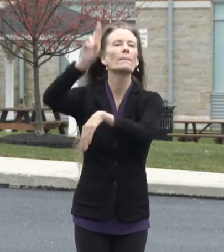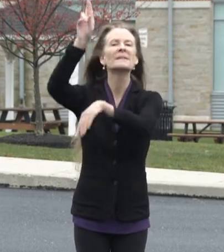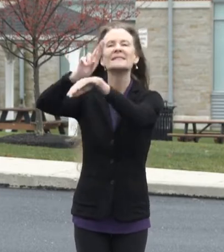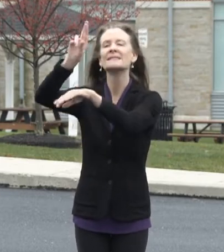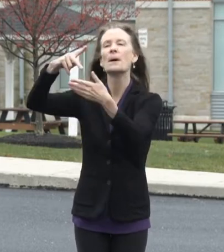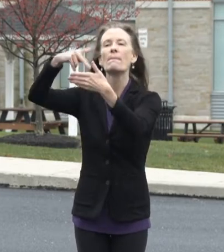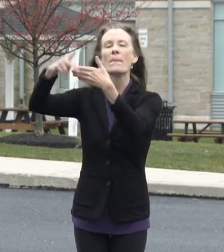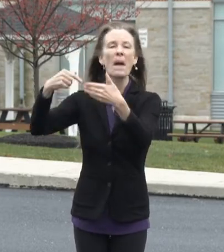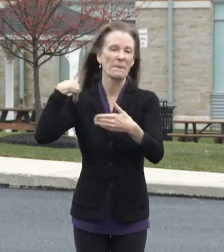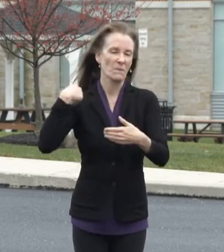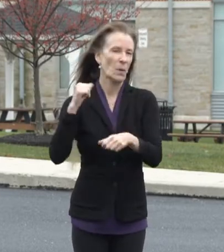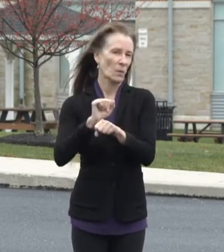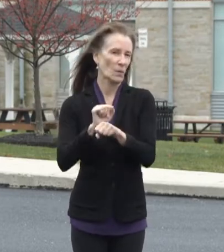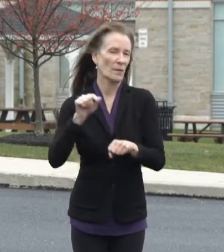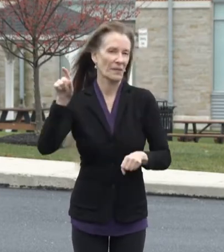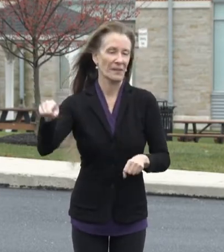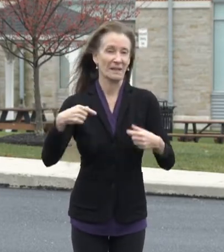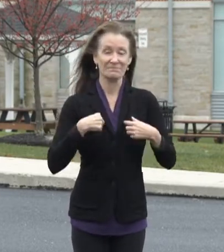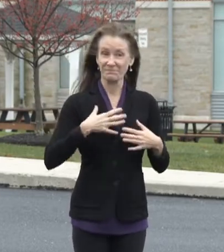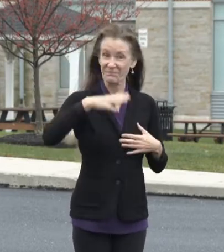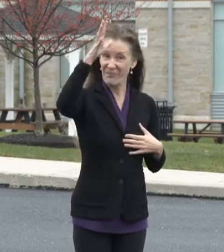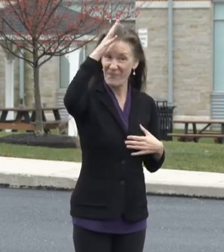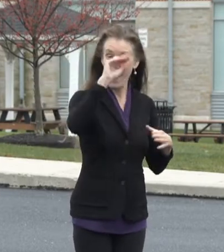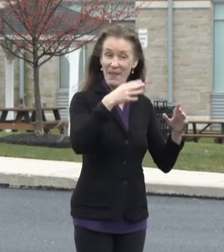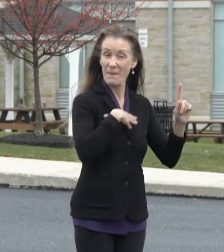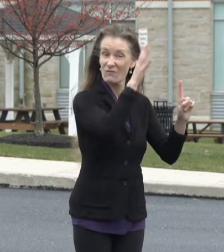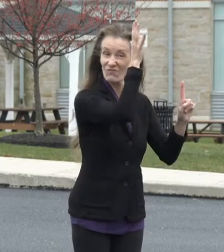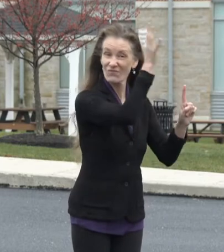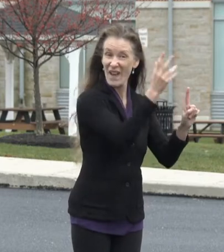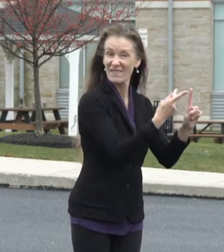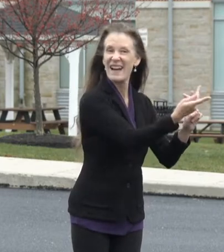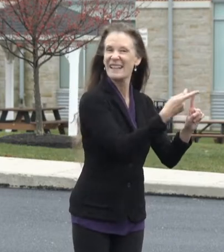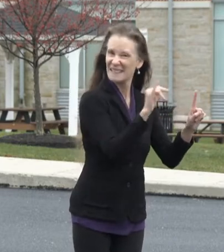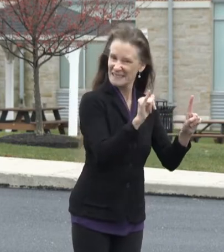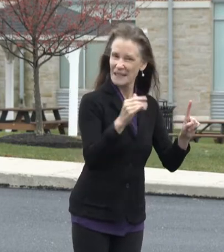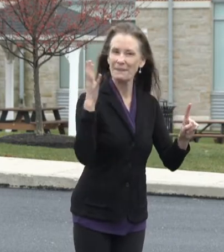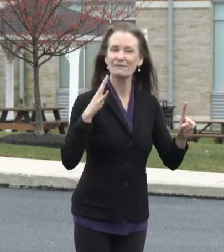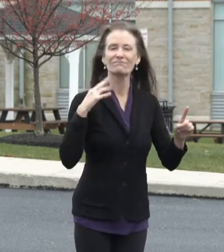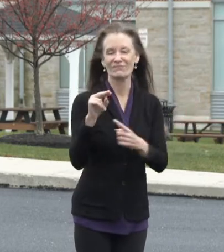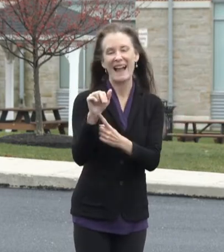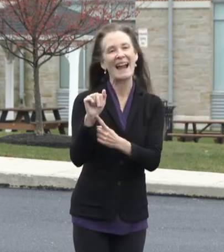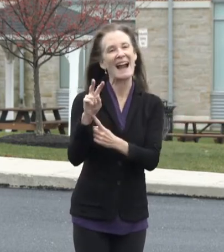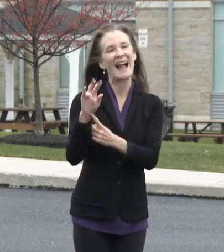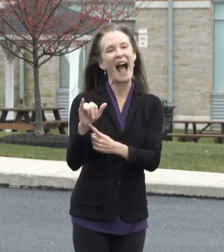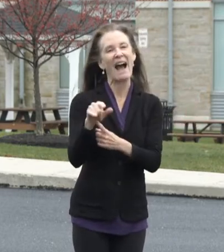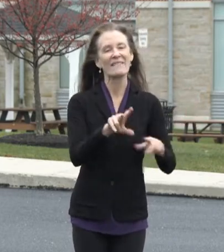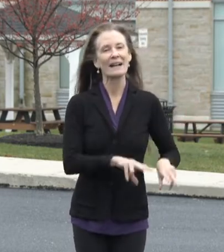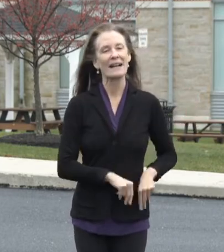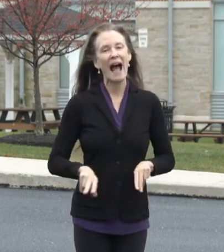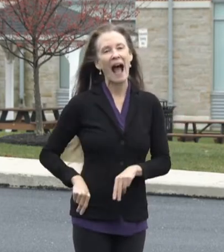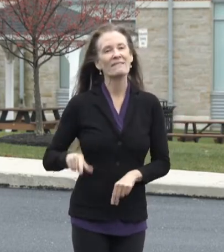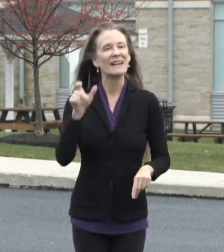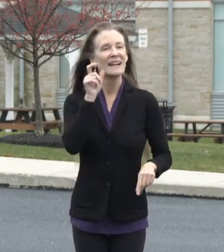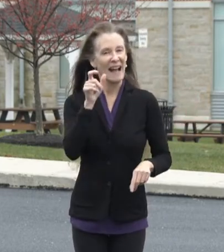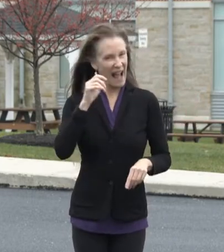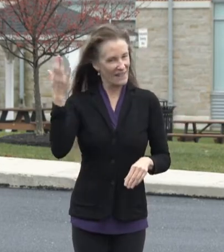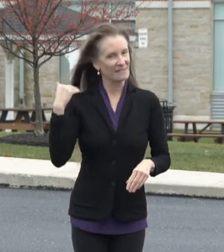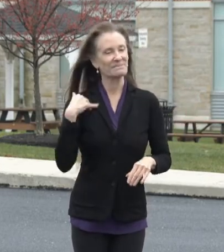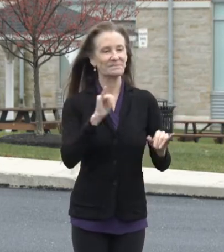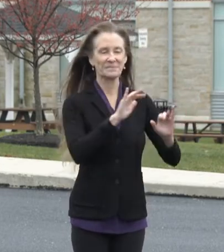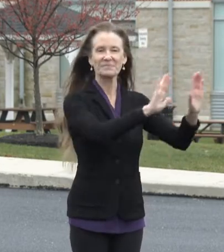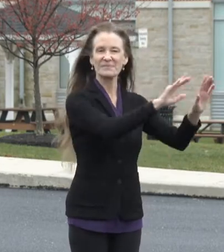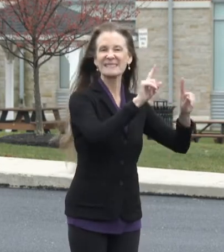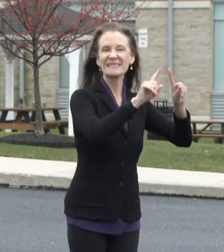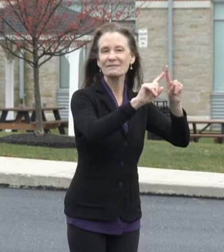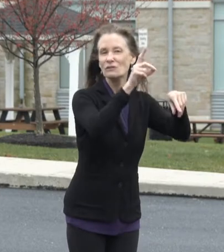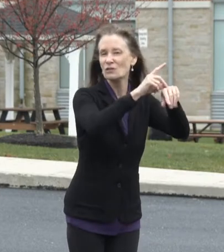were career naval officers, and I have several active duty cousins to this day. In my family, we were never really big on anniversaries.